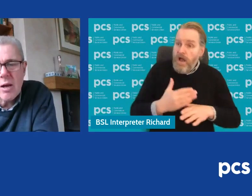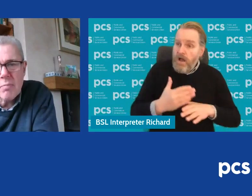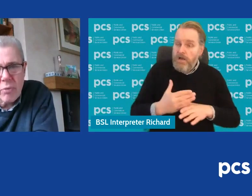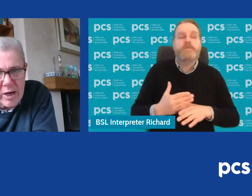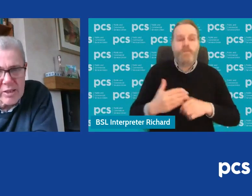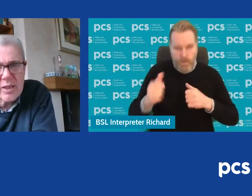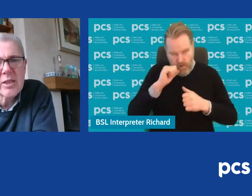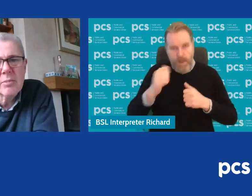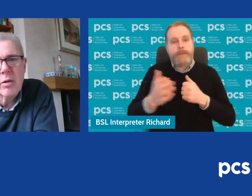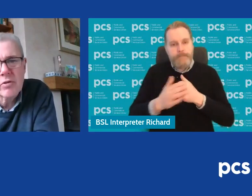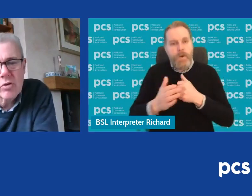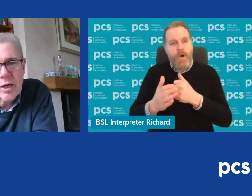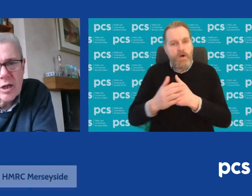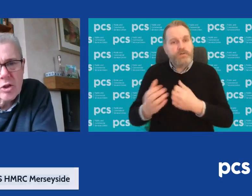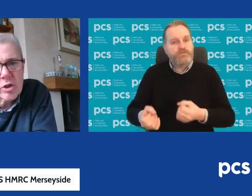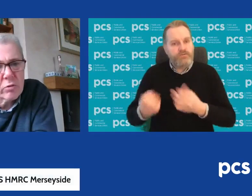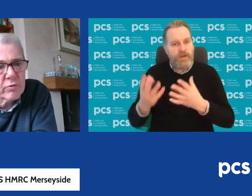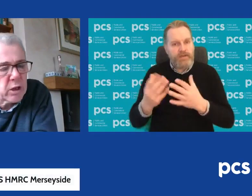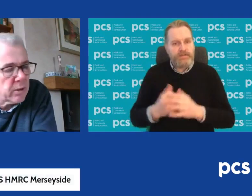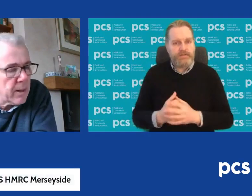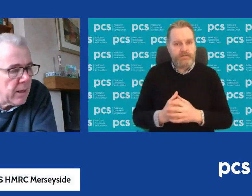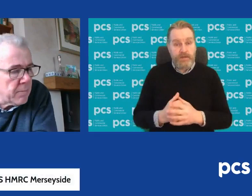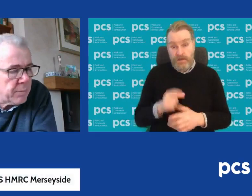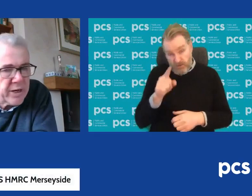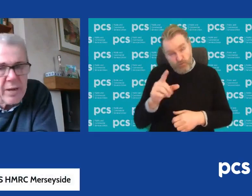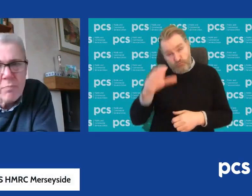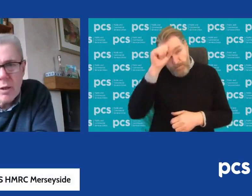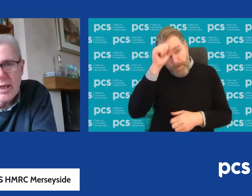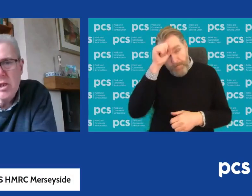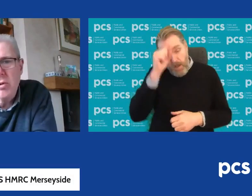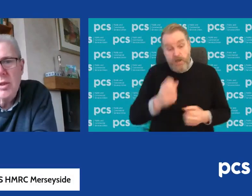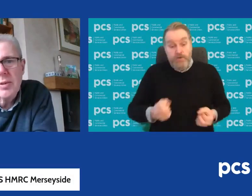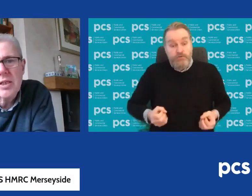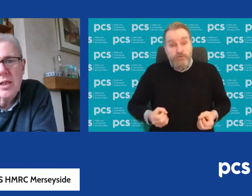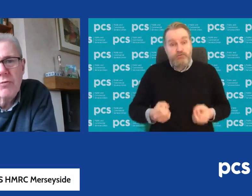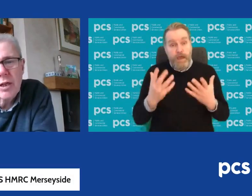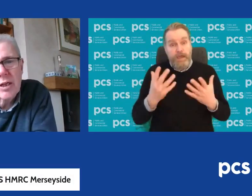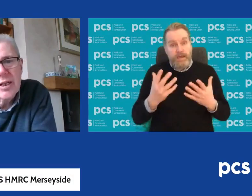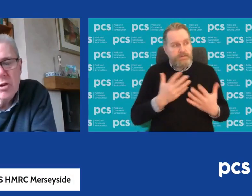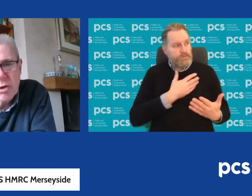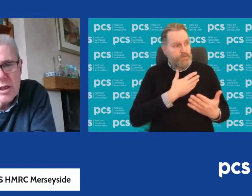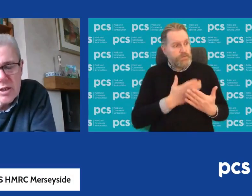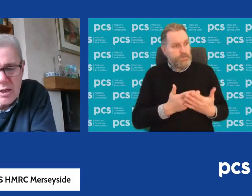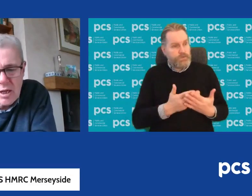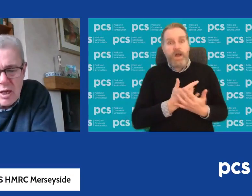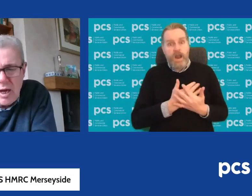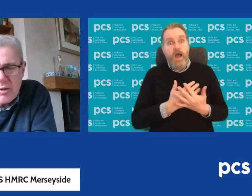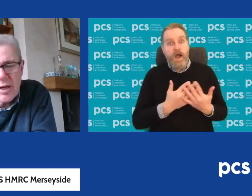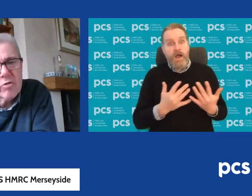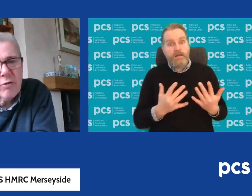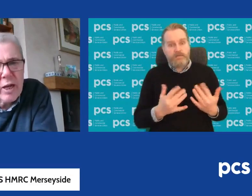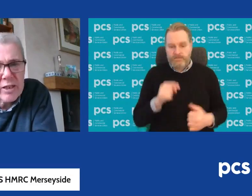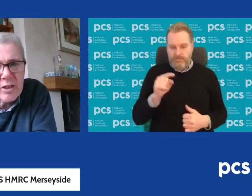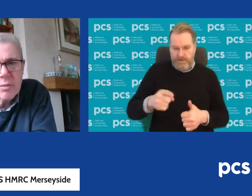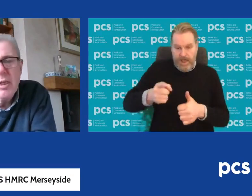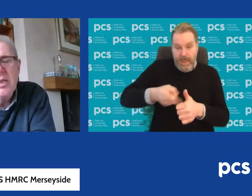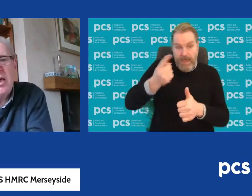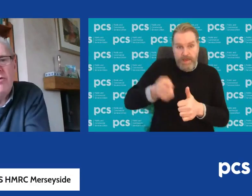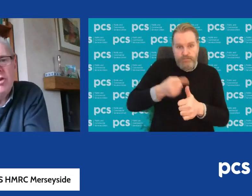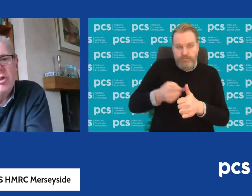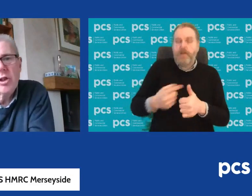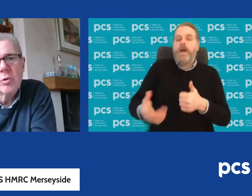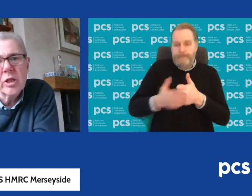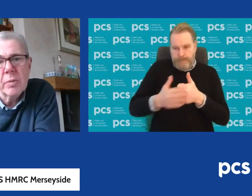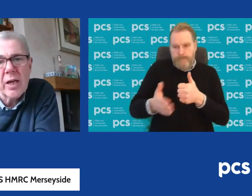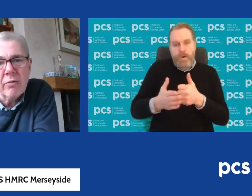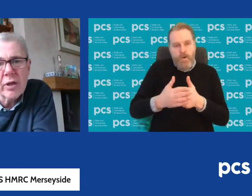seen an unprecedented amount of strike action so far, but in April, that's going to be significantly increased. And that is reflected in the media